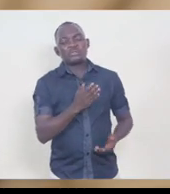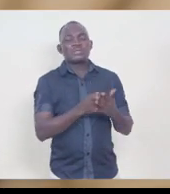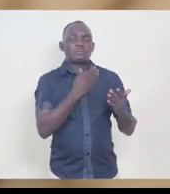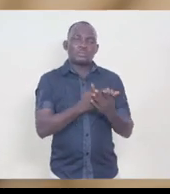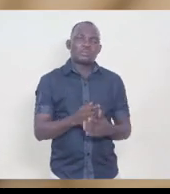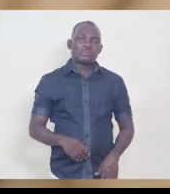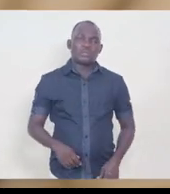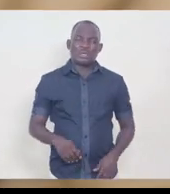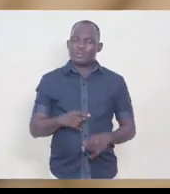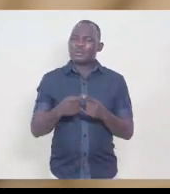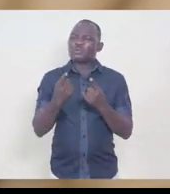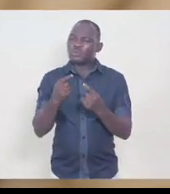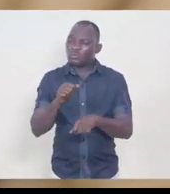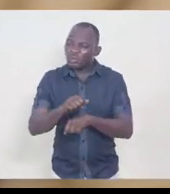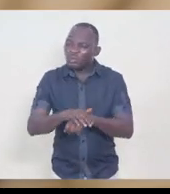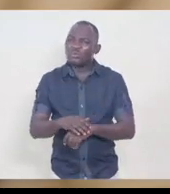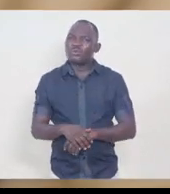But we have to do something about this.